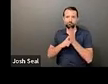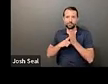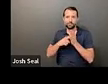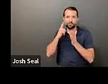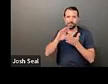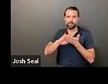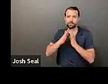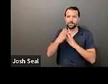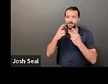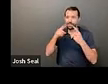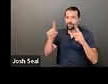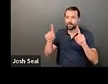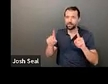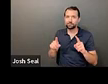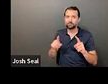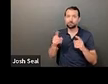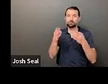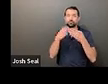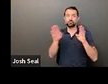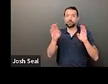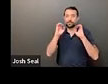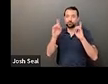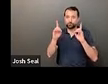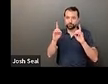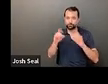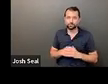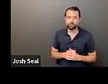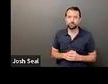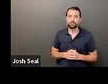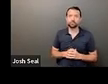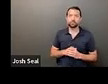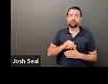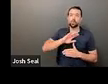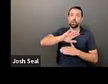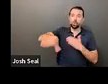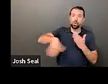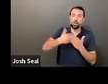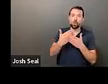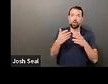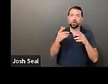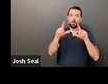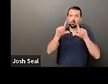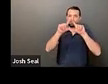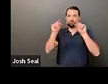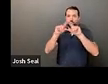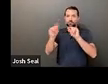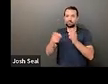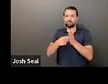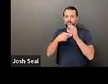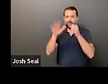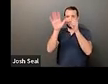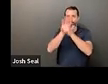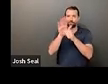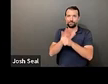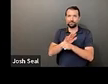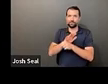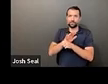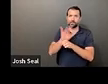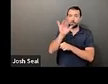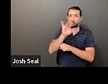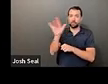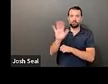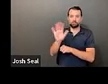education. You must fill all boxes across the row. There can be no blanks across the row. If